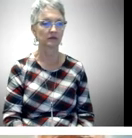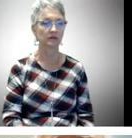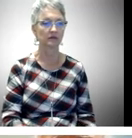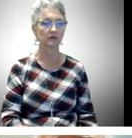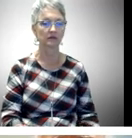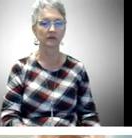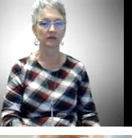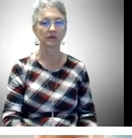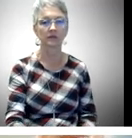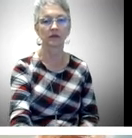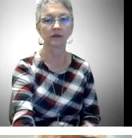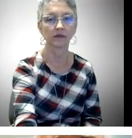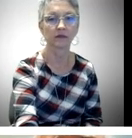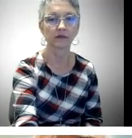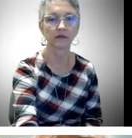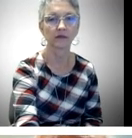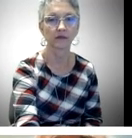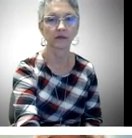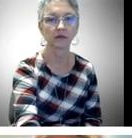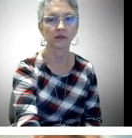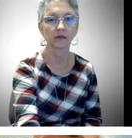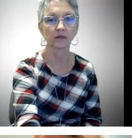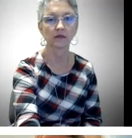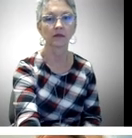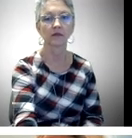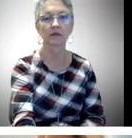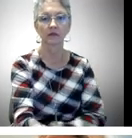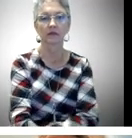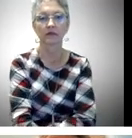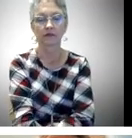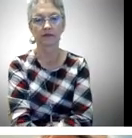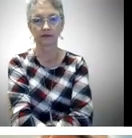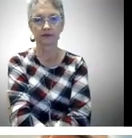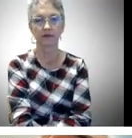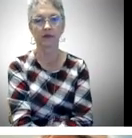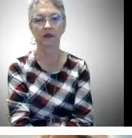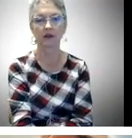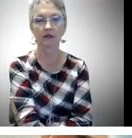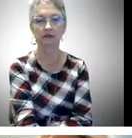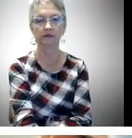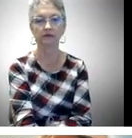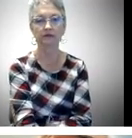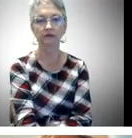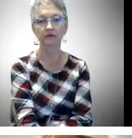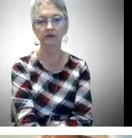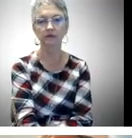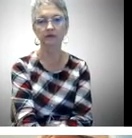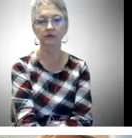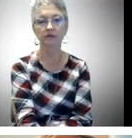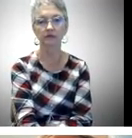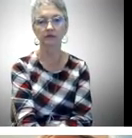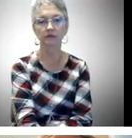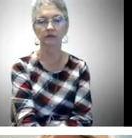relationship. And so I think that that's the benefit. You know, I took the position, if the legislature didn't enact the